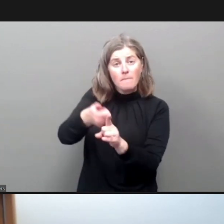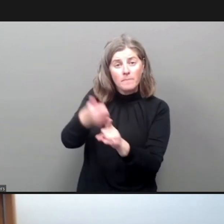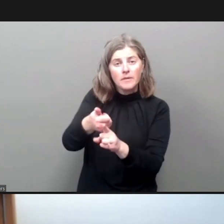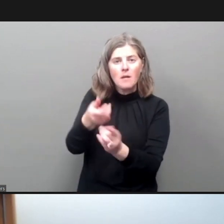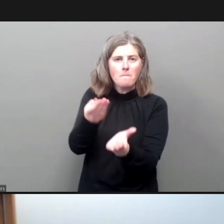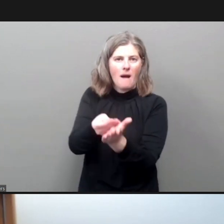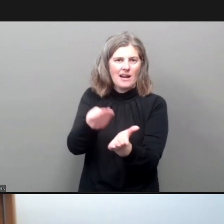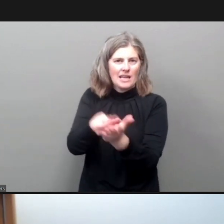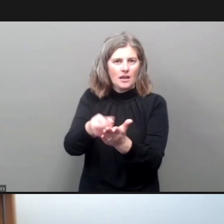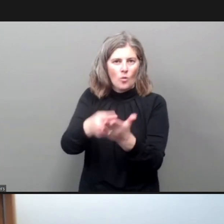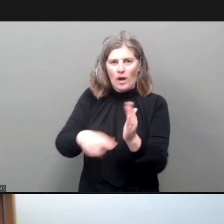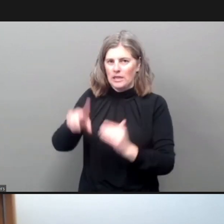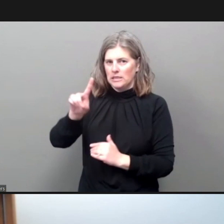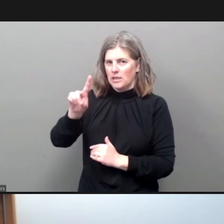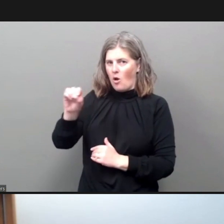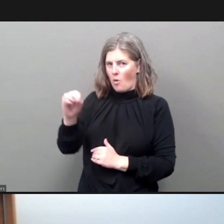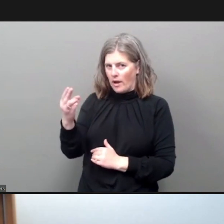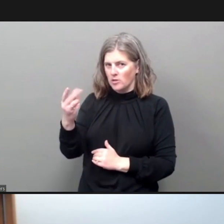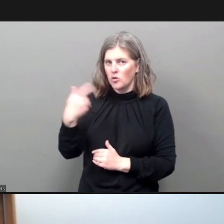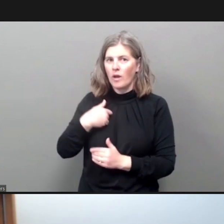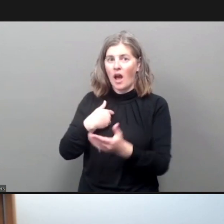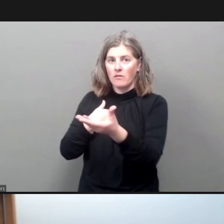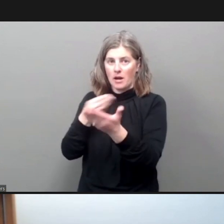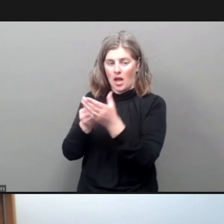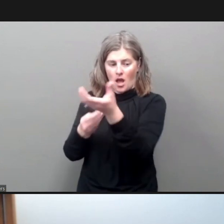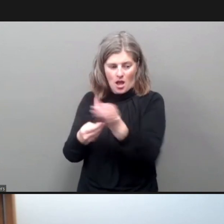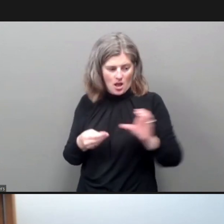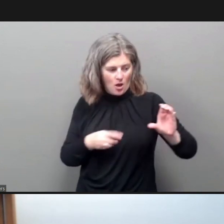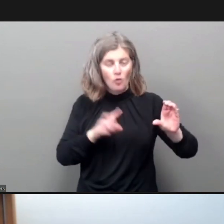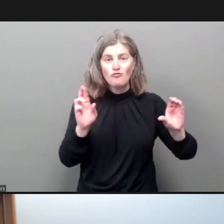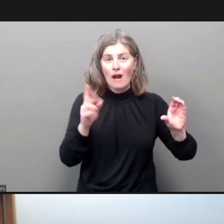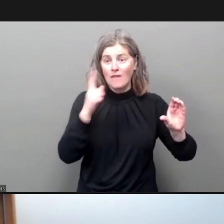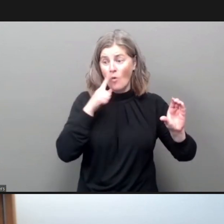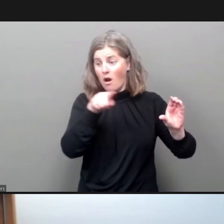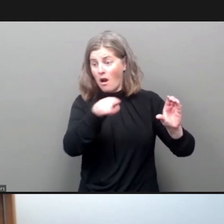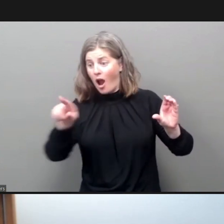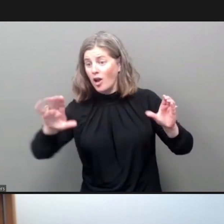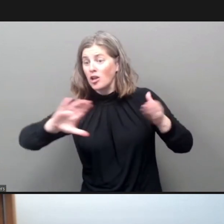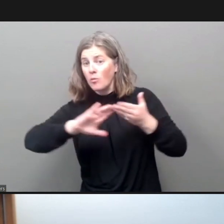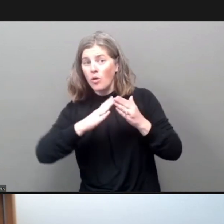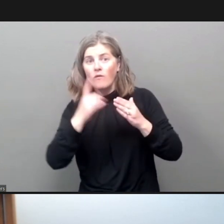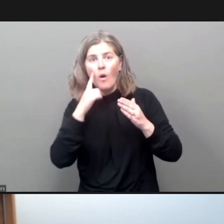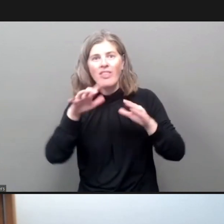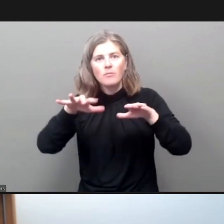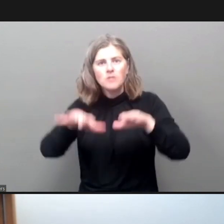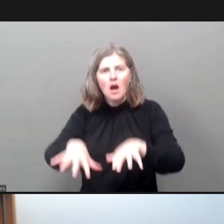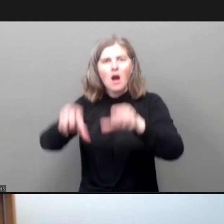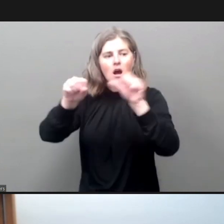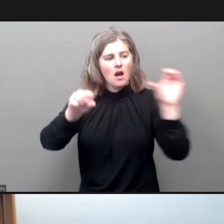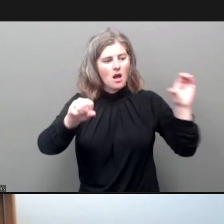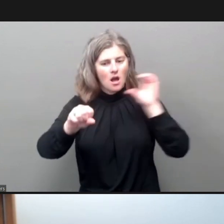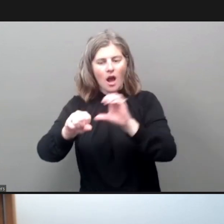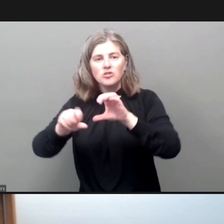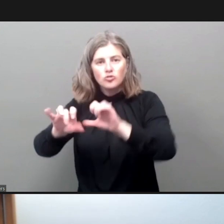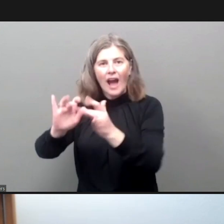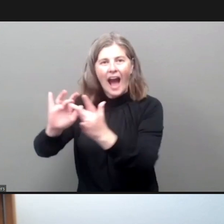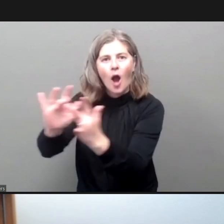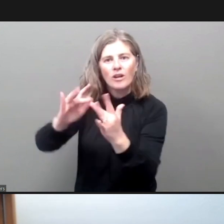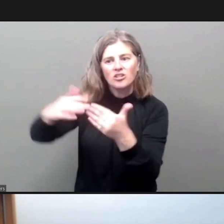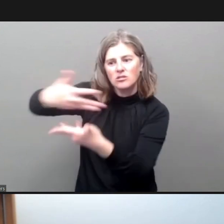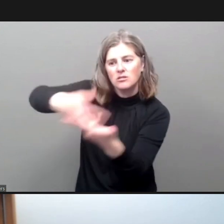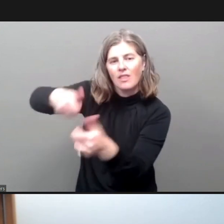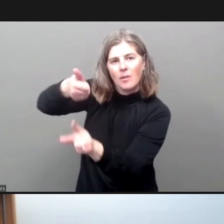that the DOH has set aside for communities to do their own outreach, to share information with